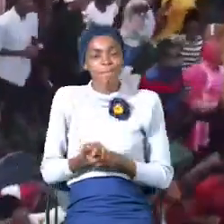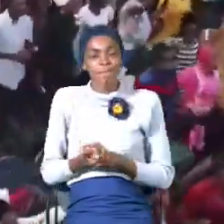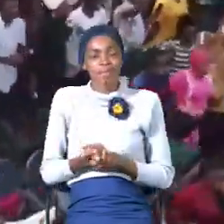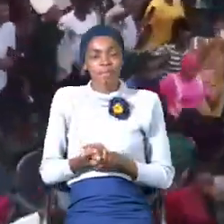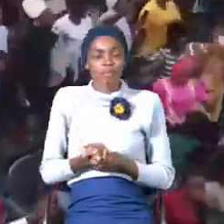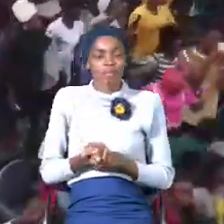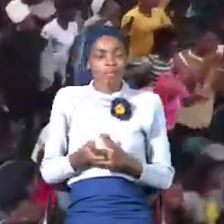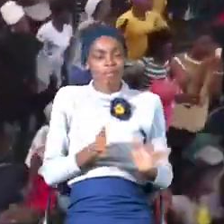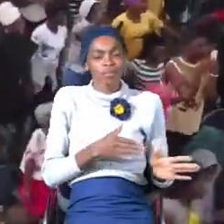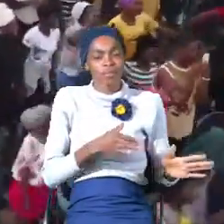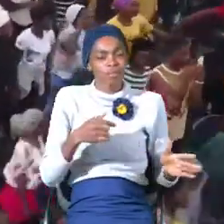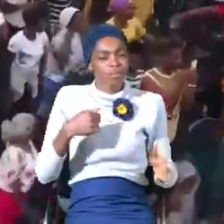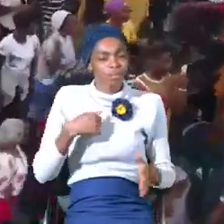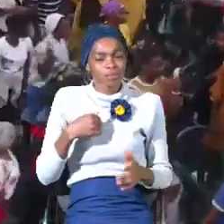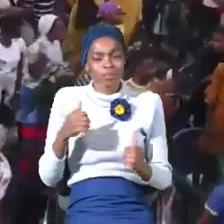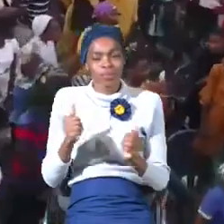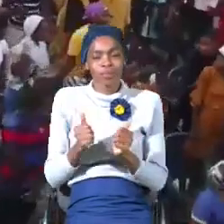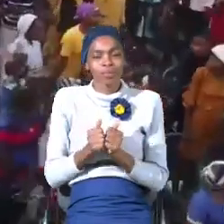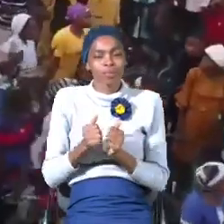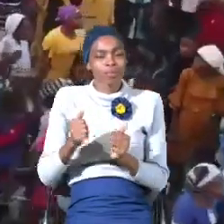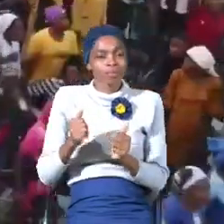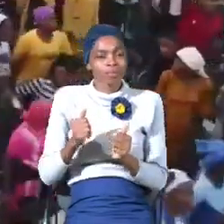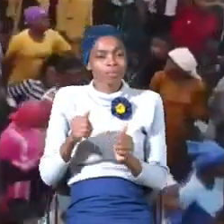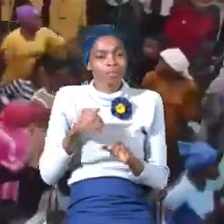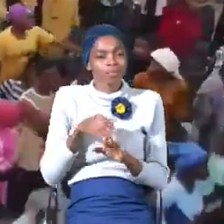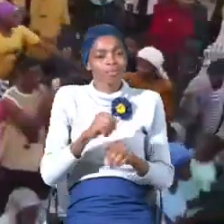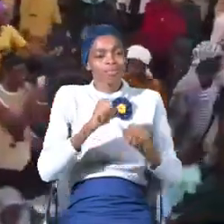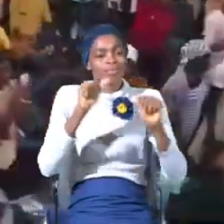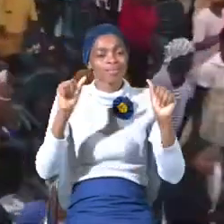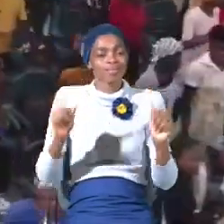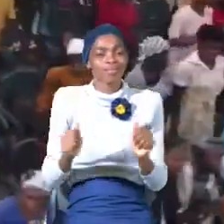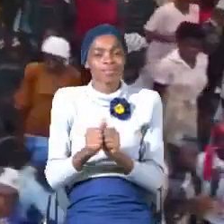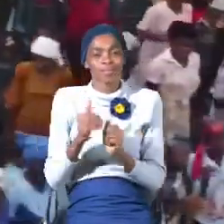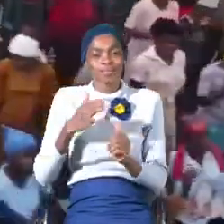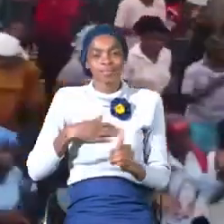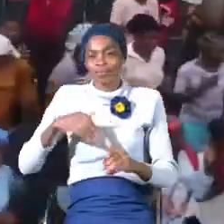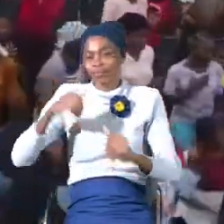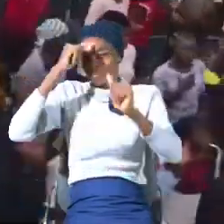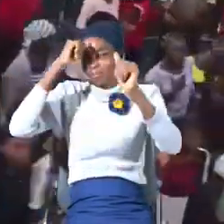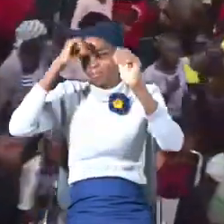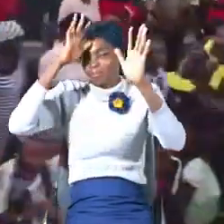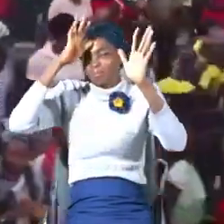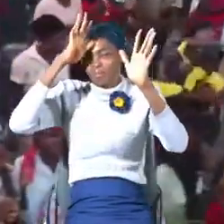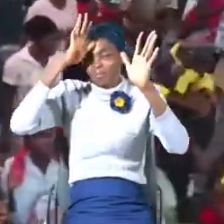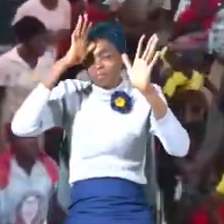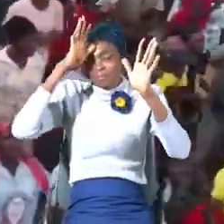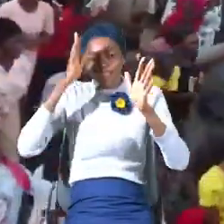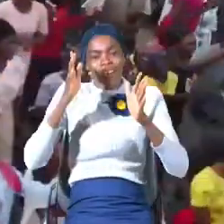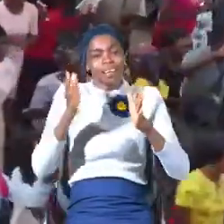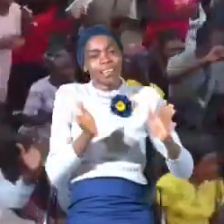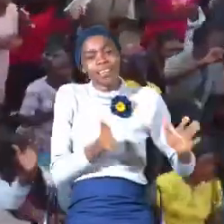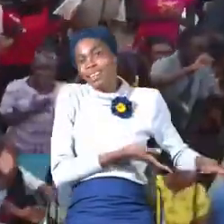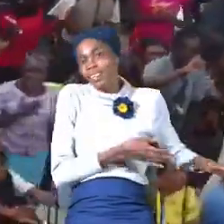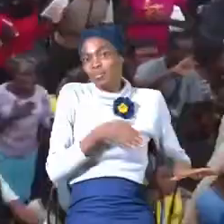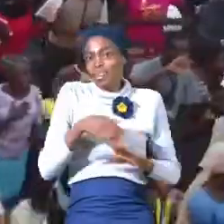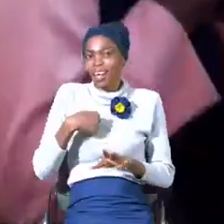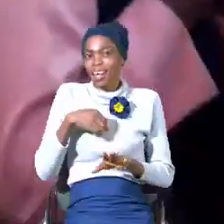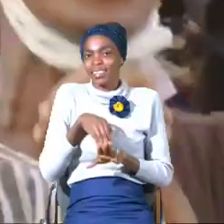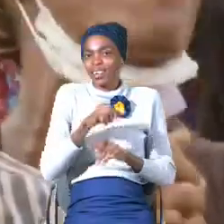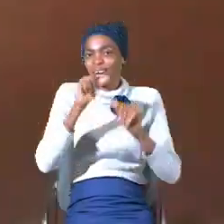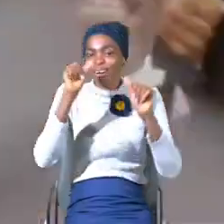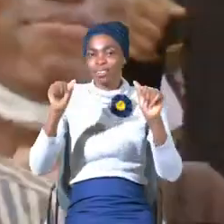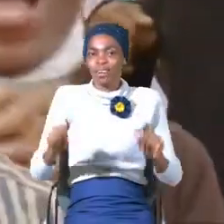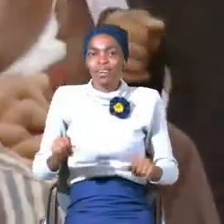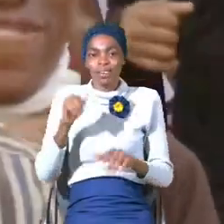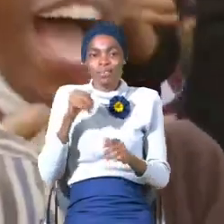Leave me at the altar with my Father. Leave me at Because those that wait upon